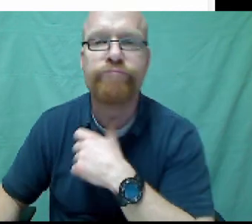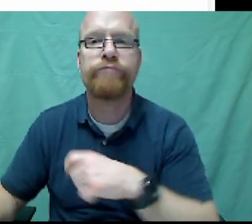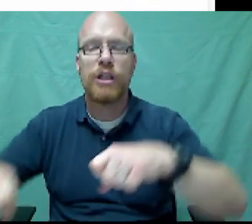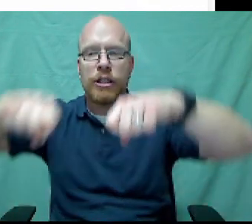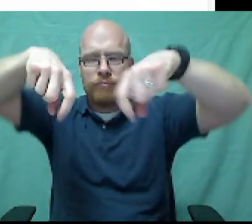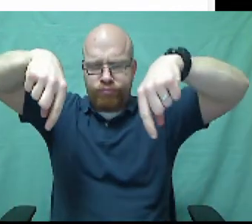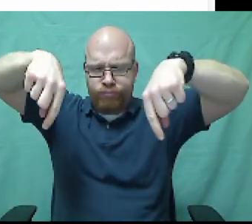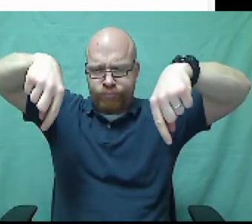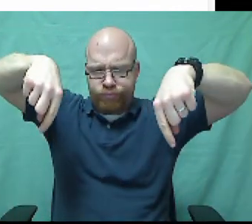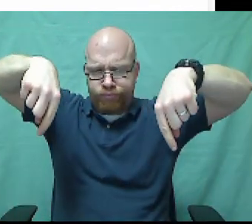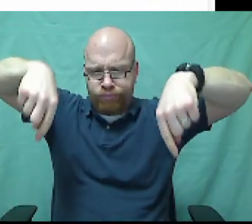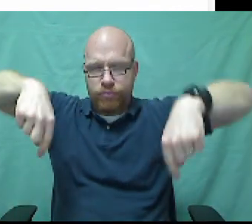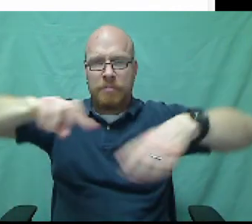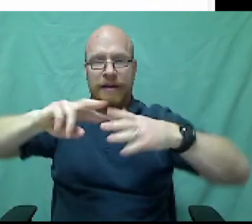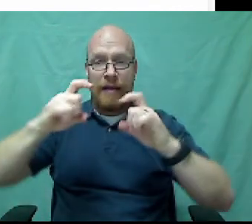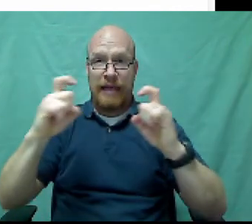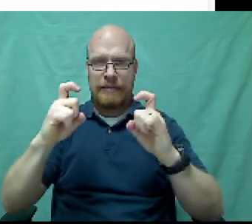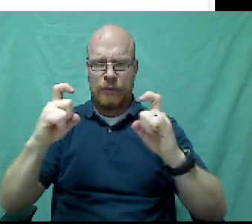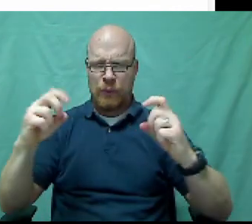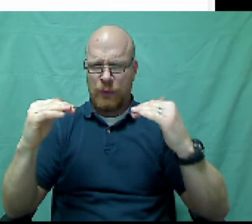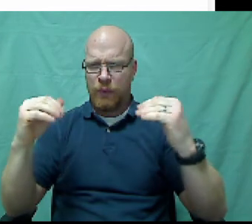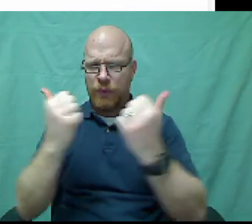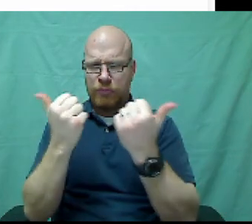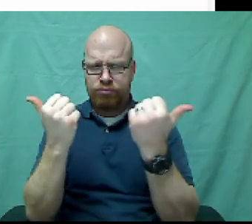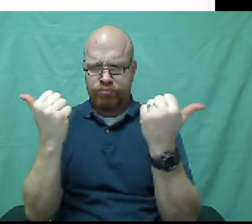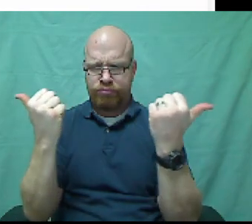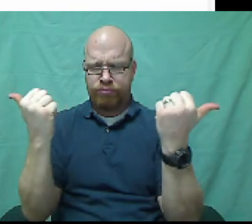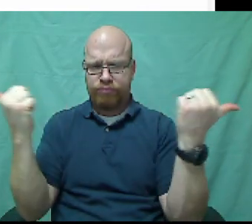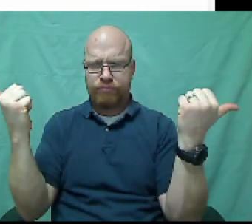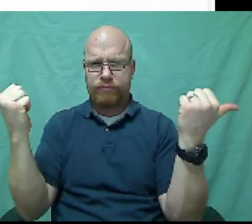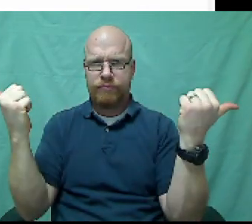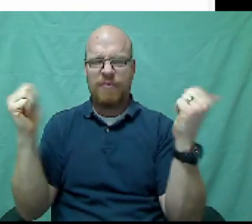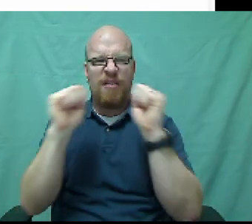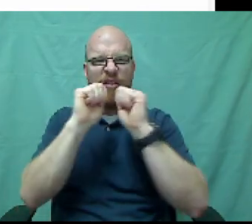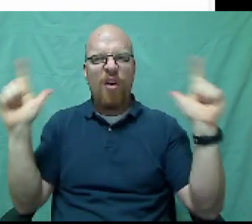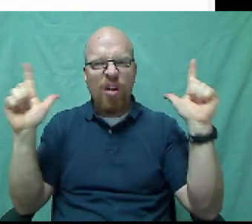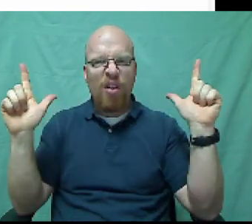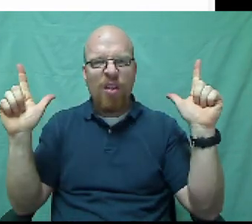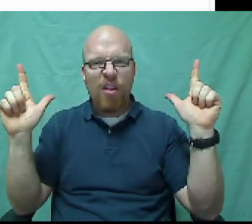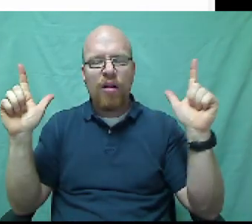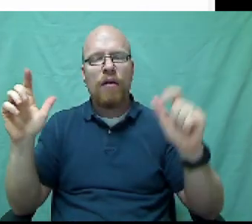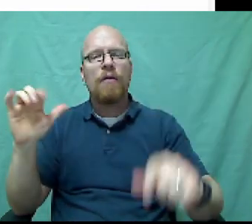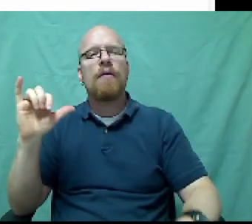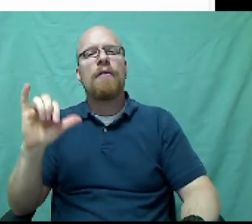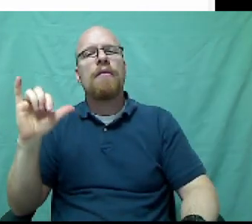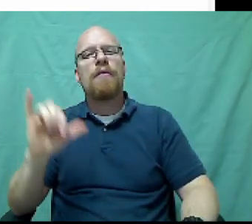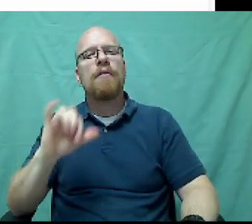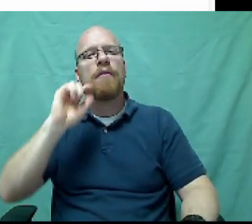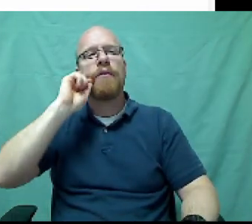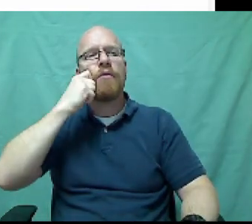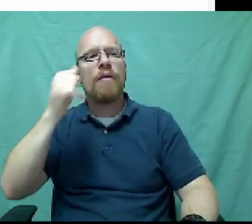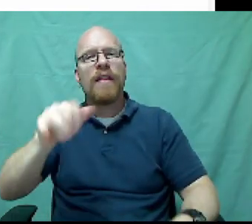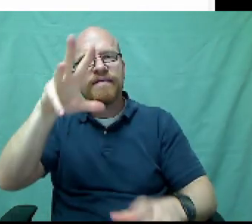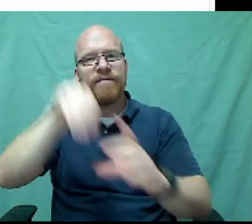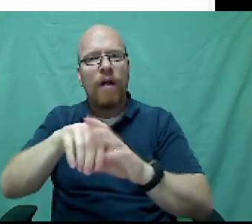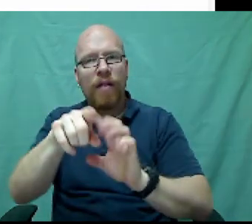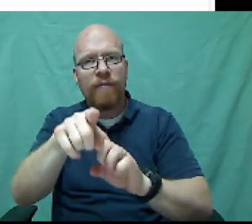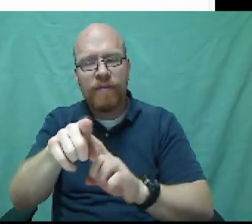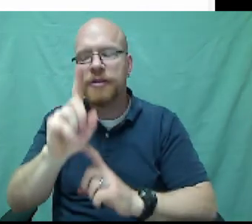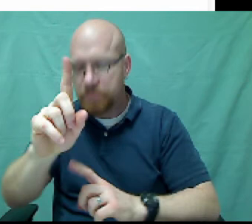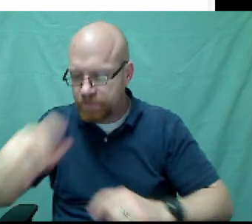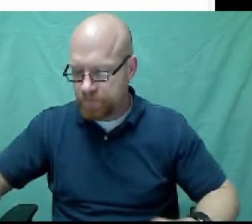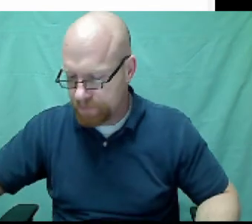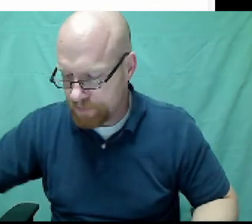All the way down. That means all x values will be included in this graph.